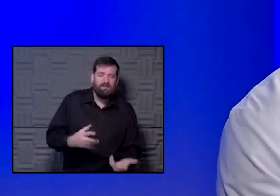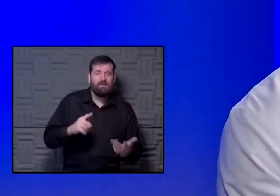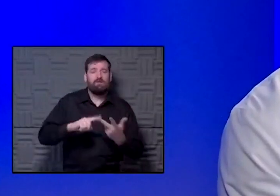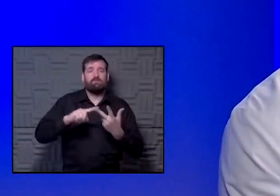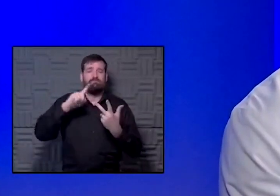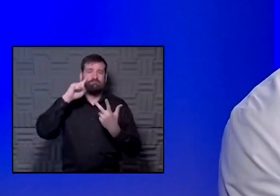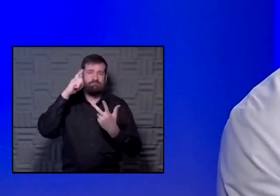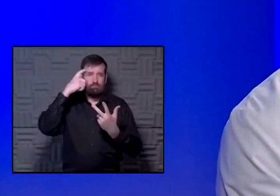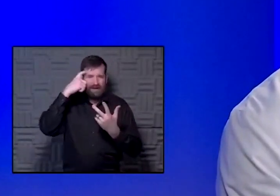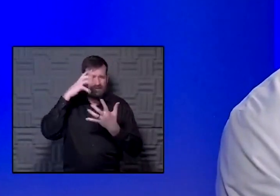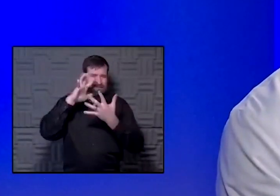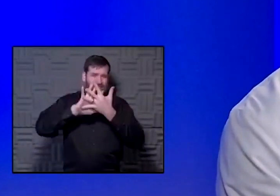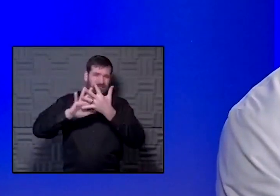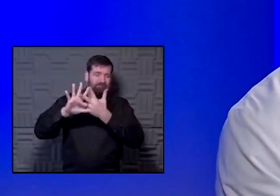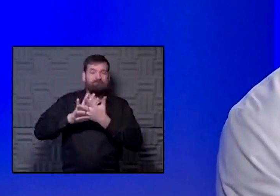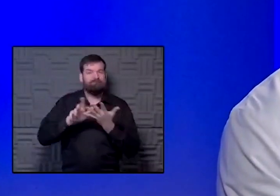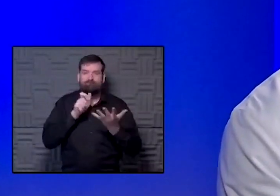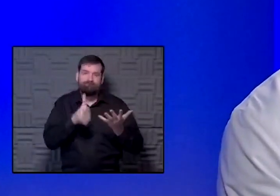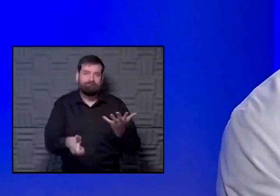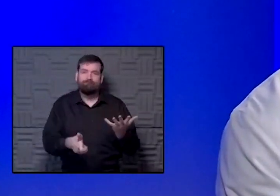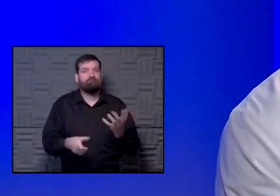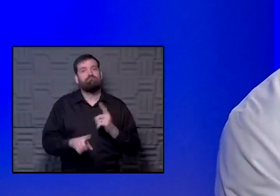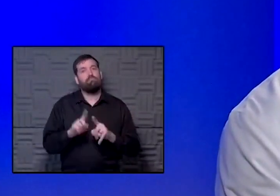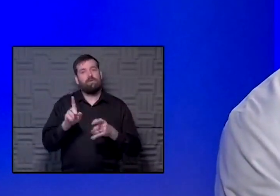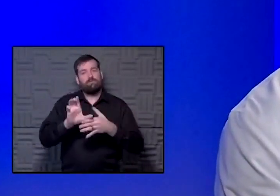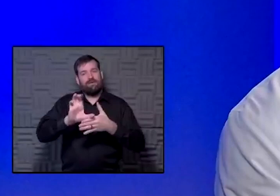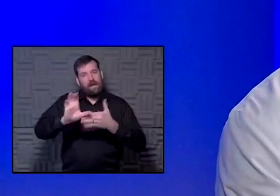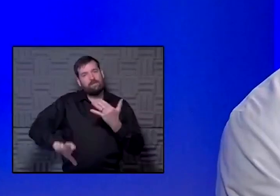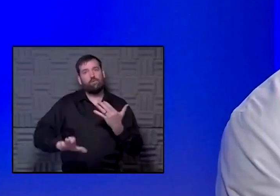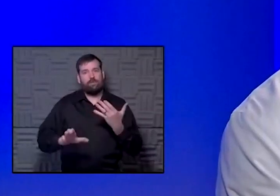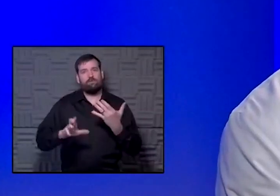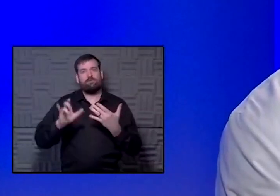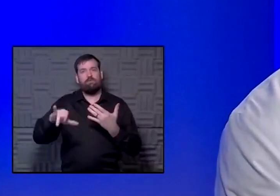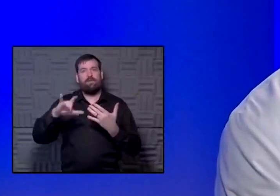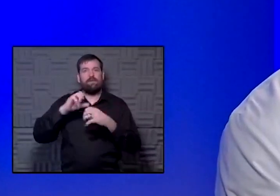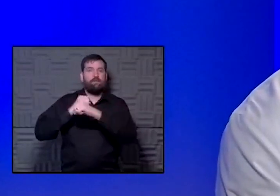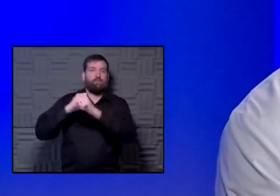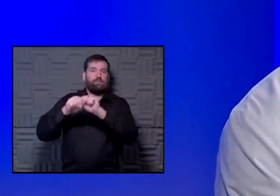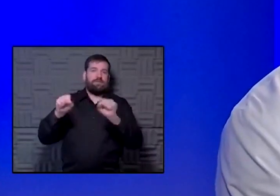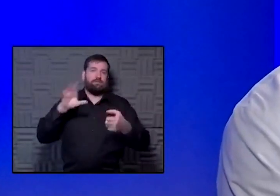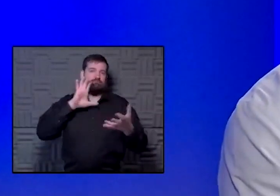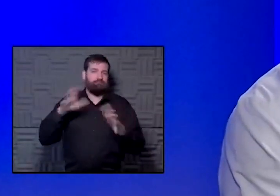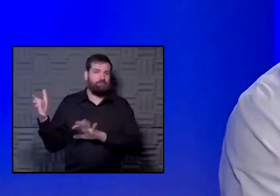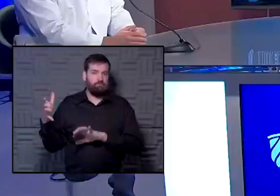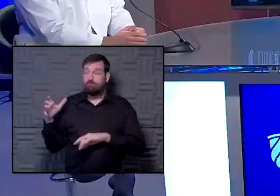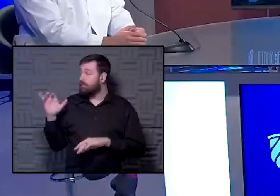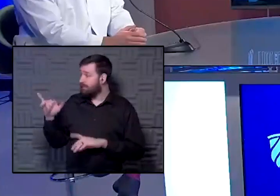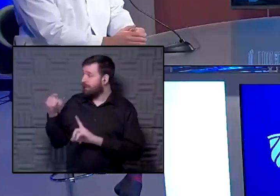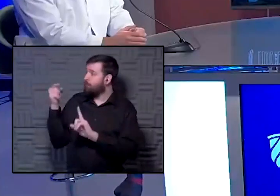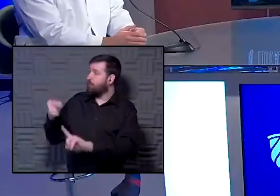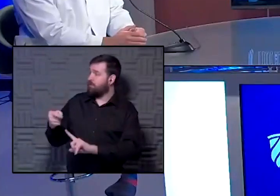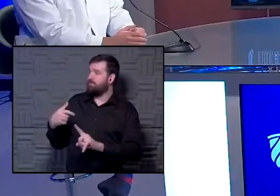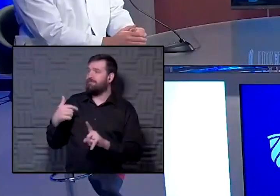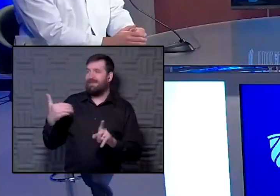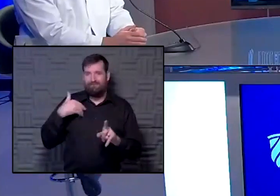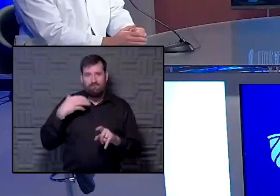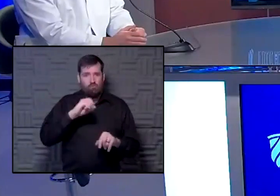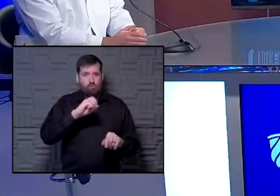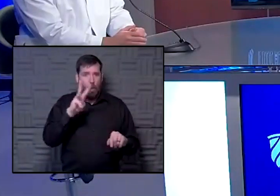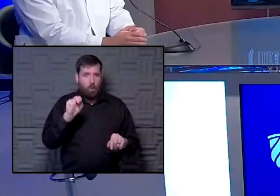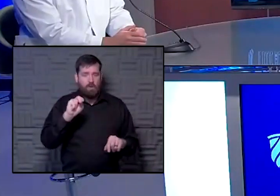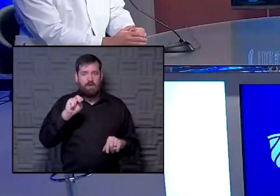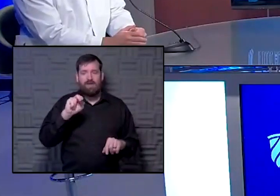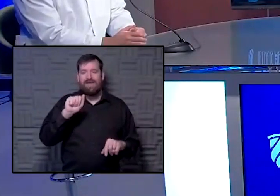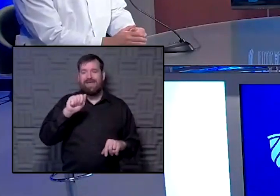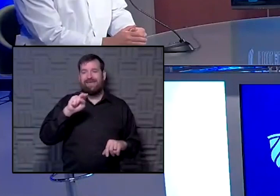but it's probably similar to that as well. It's a consequence of that immune dysregulation. And just to say, at that point, you have your own antibodies, so giving yourself